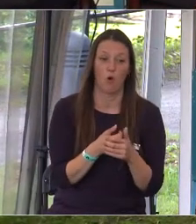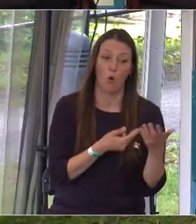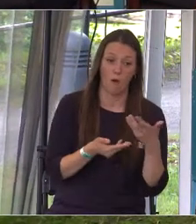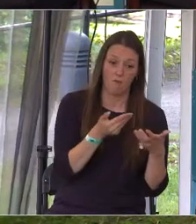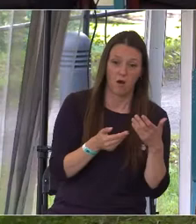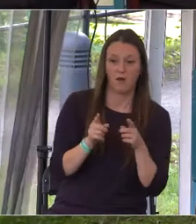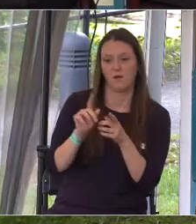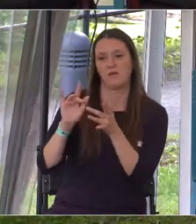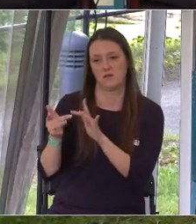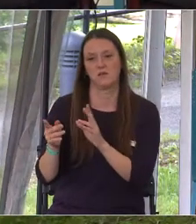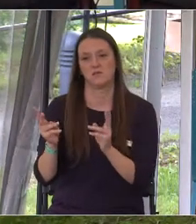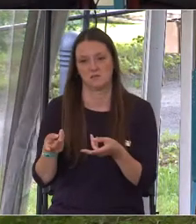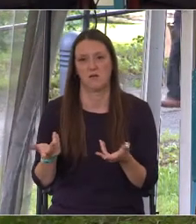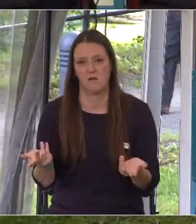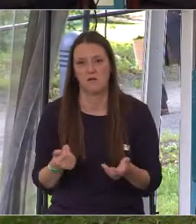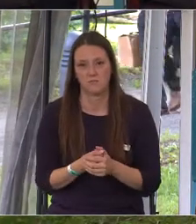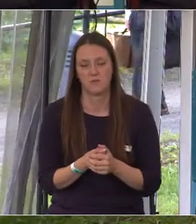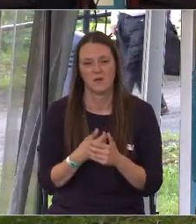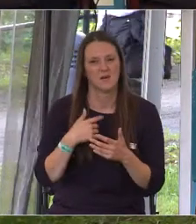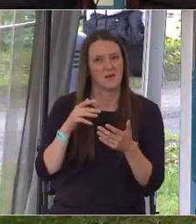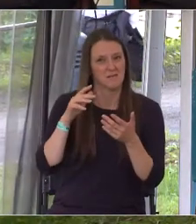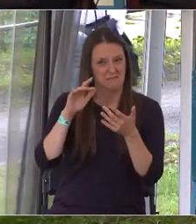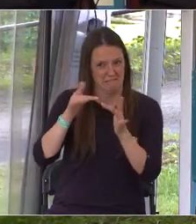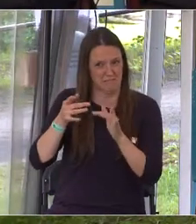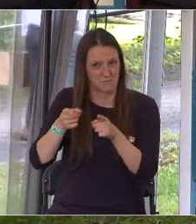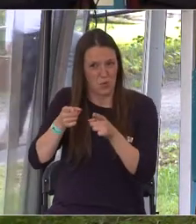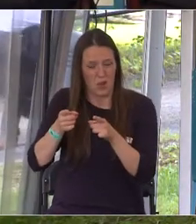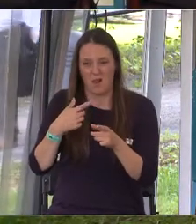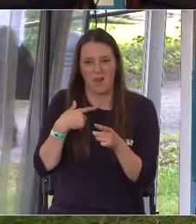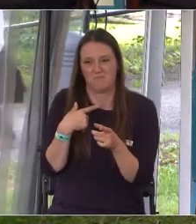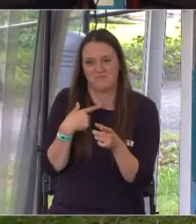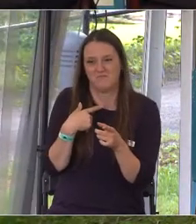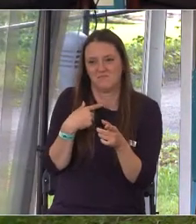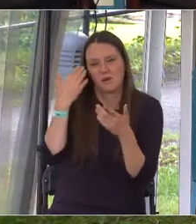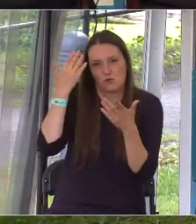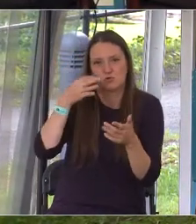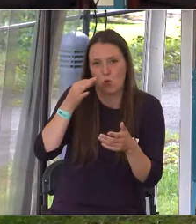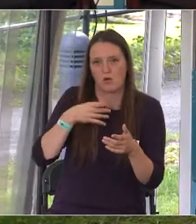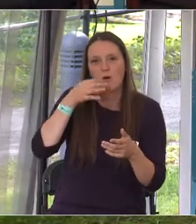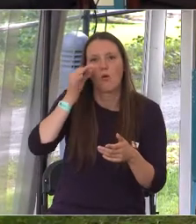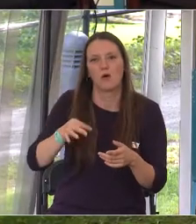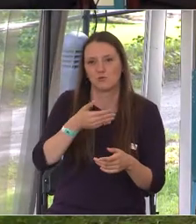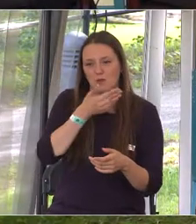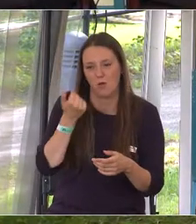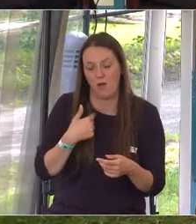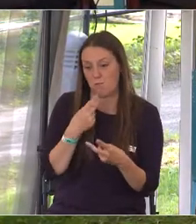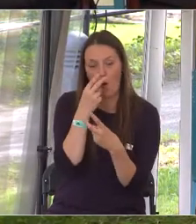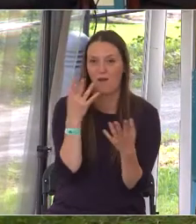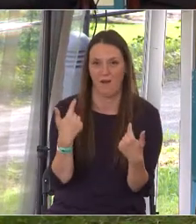I can't say about the whole part because I don't have such experience. experience. I have not seen it.